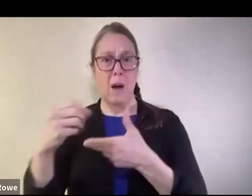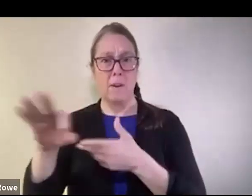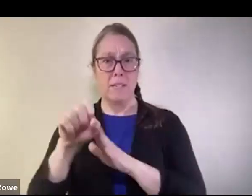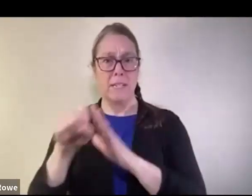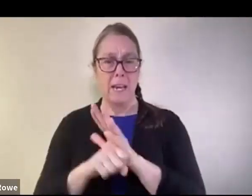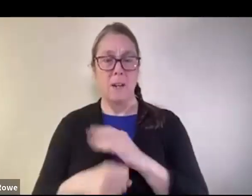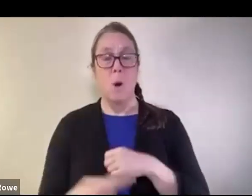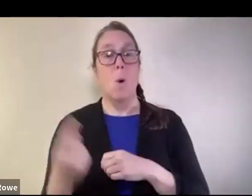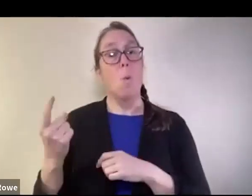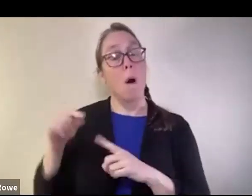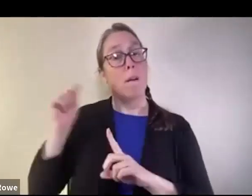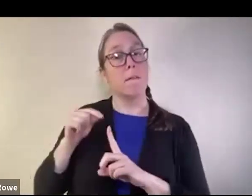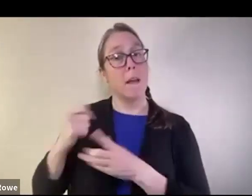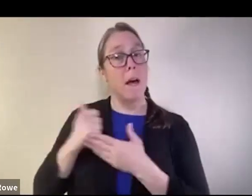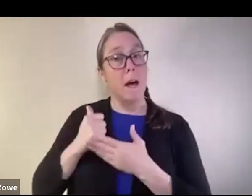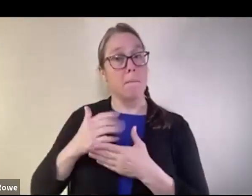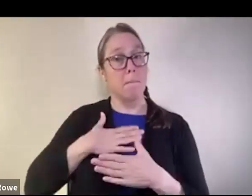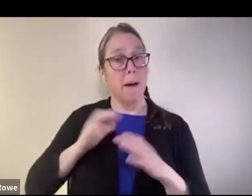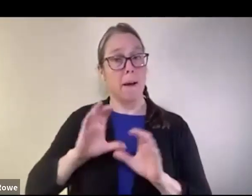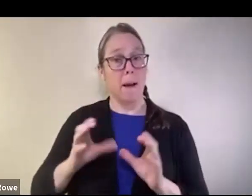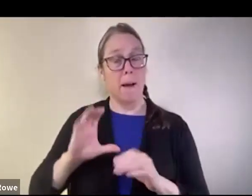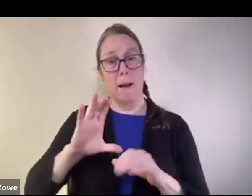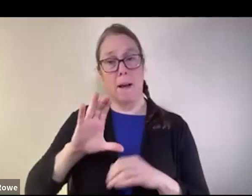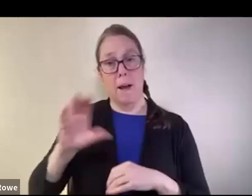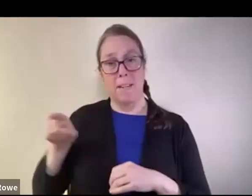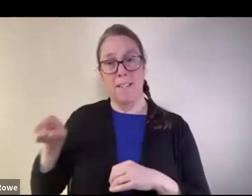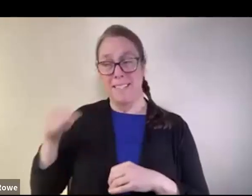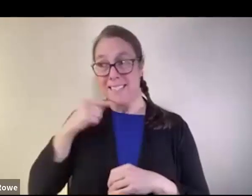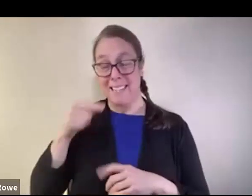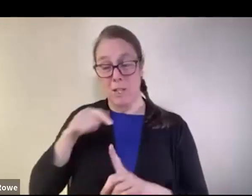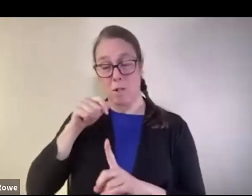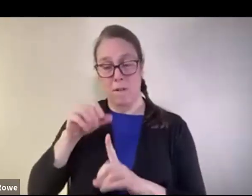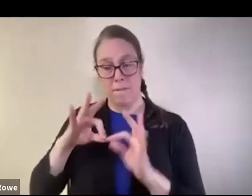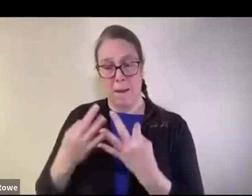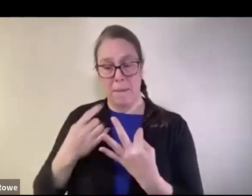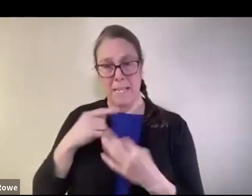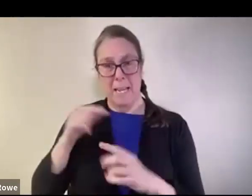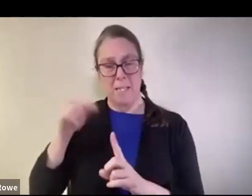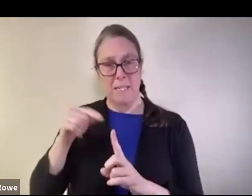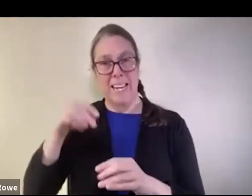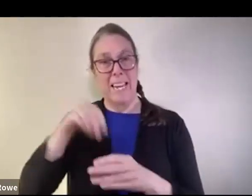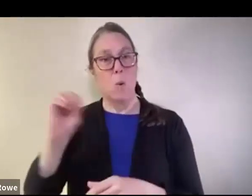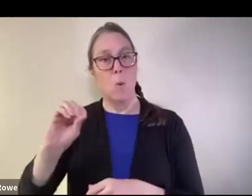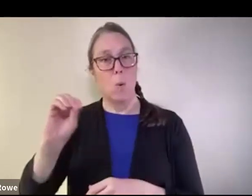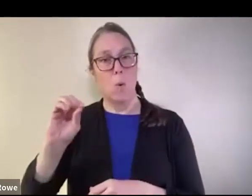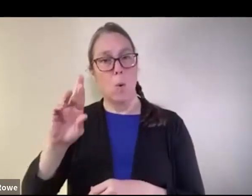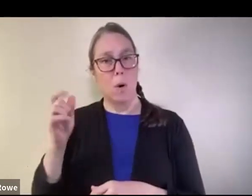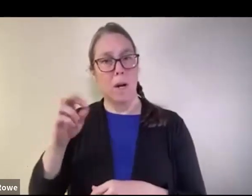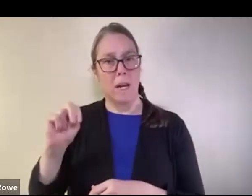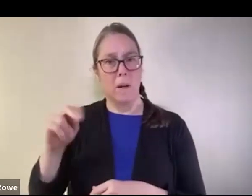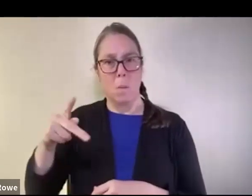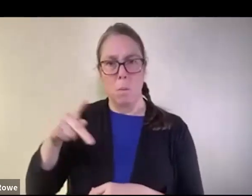my company. And she says that the services, and she's in Portland in Oregon, are